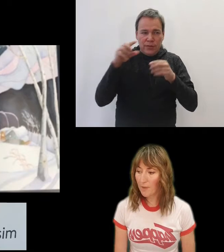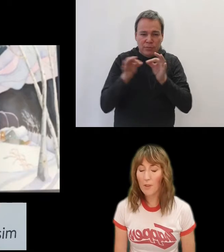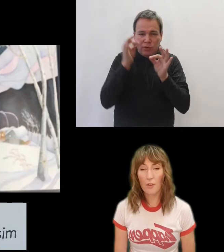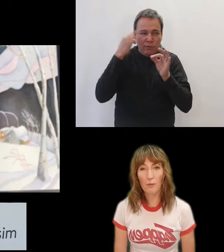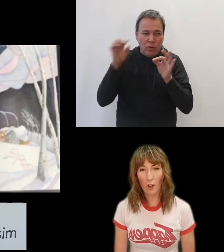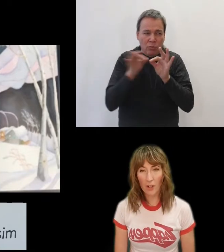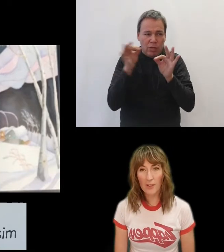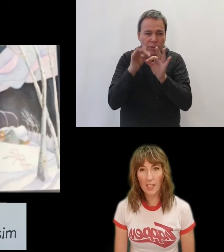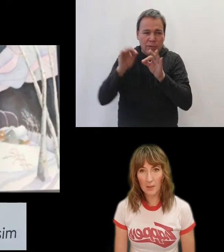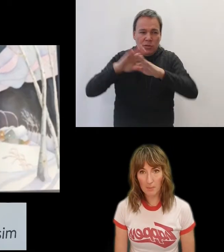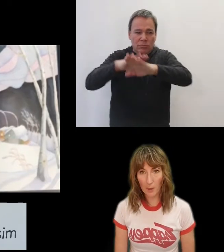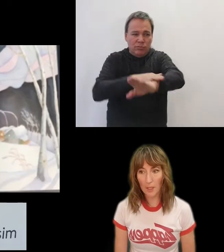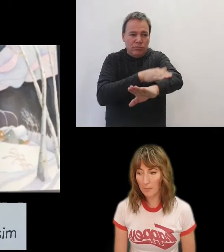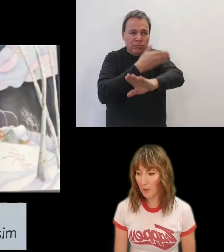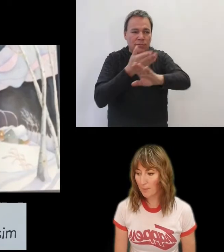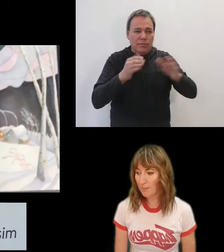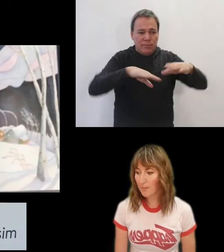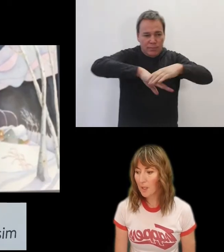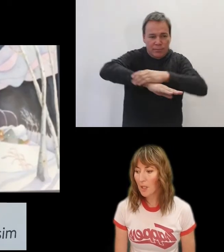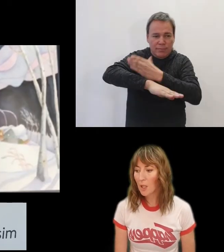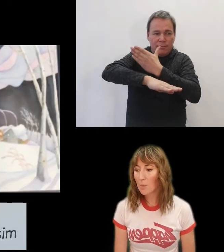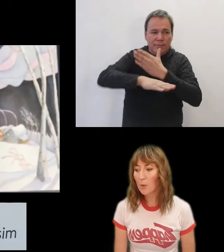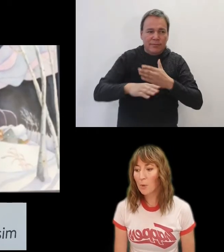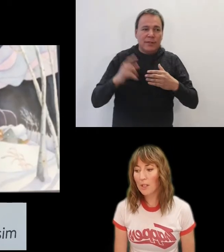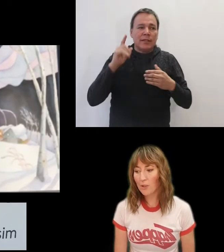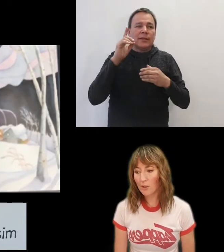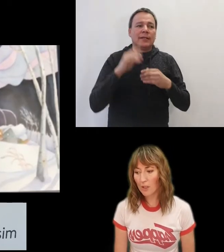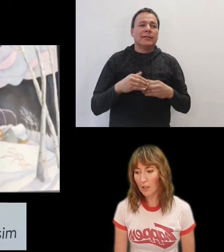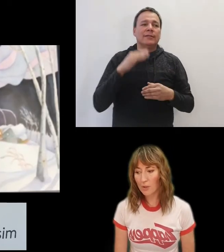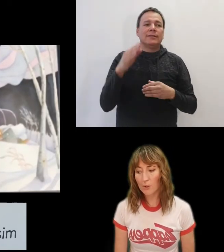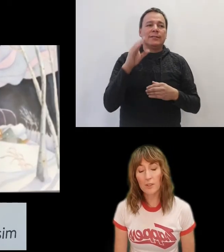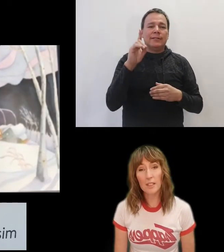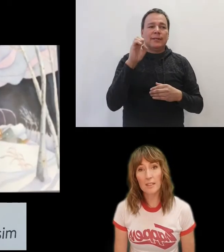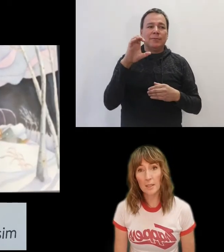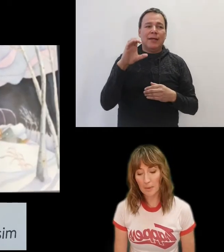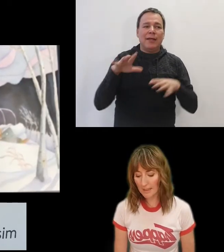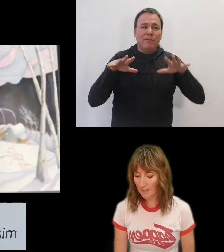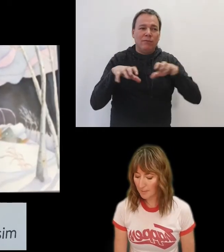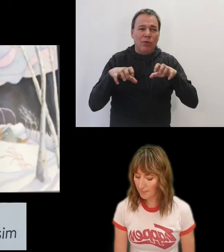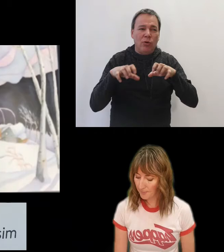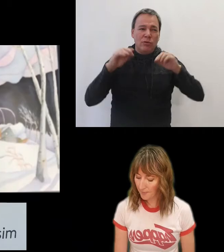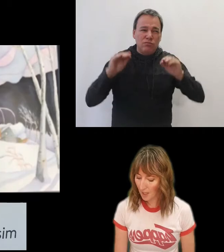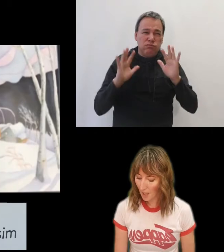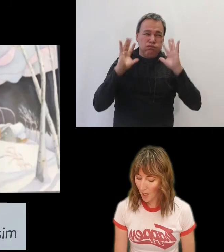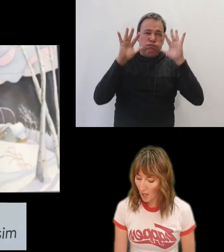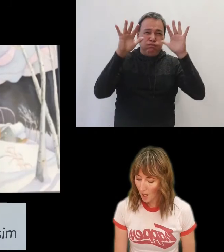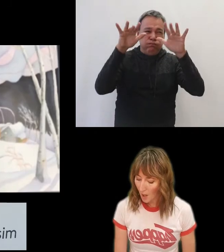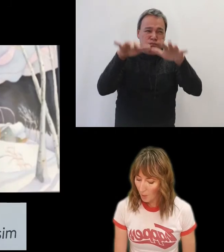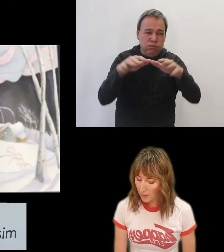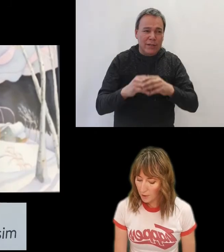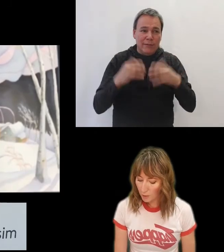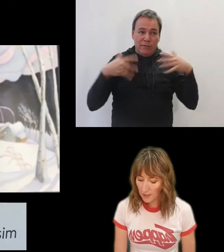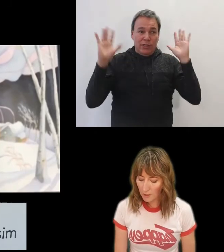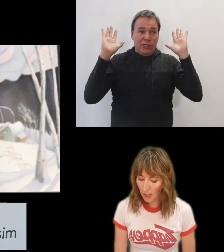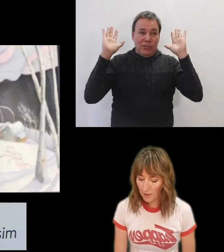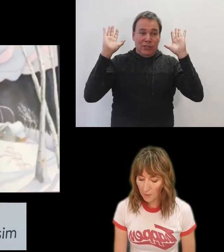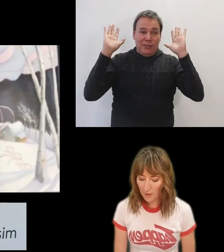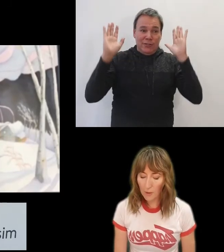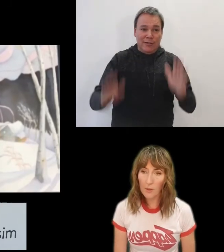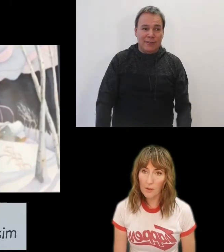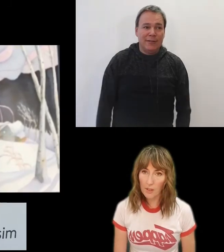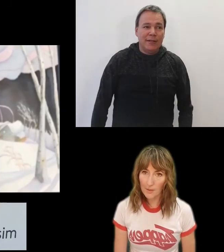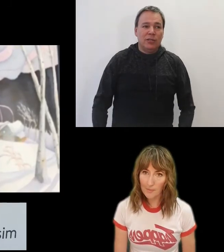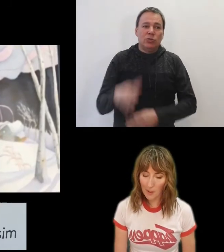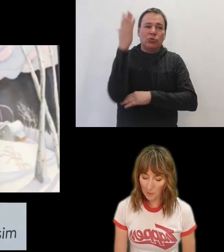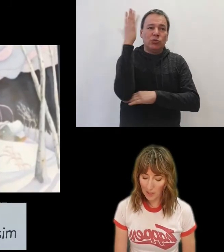December, the frost exploding moon. Puwasugan usizi pisim. When the trees crackle